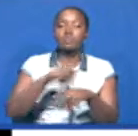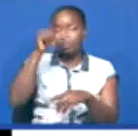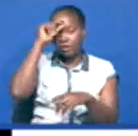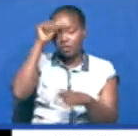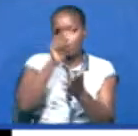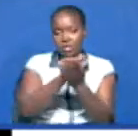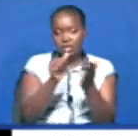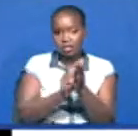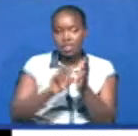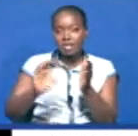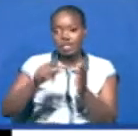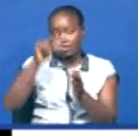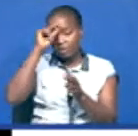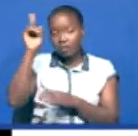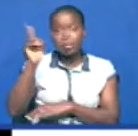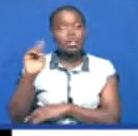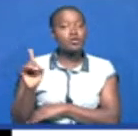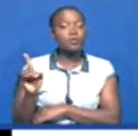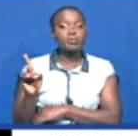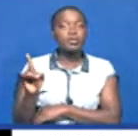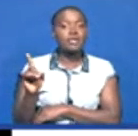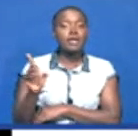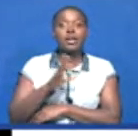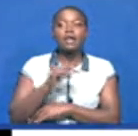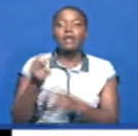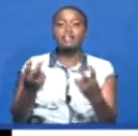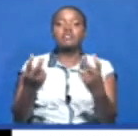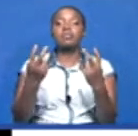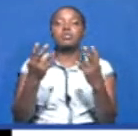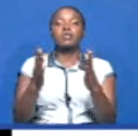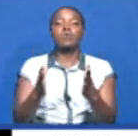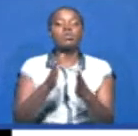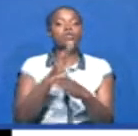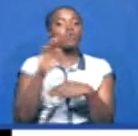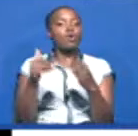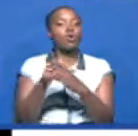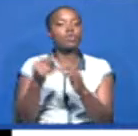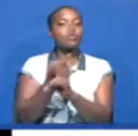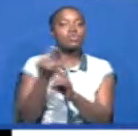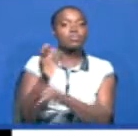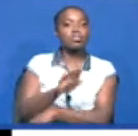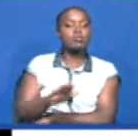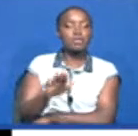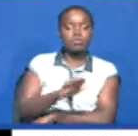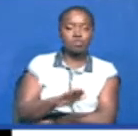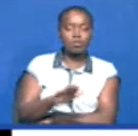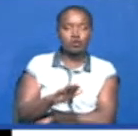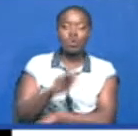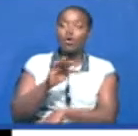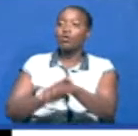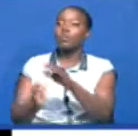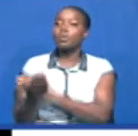Government of Nairobi, and our viewers online on various platforms, Good morning.